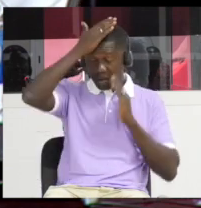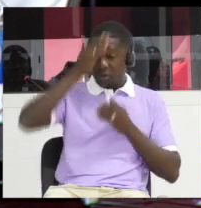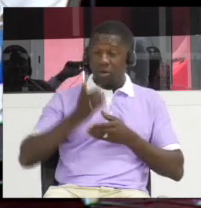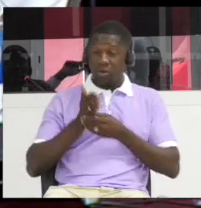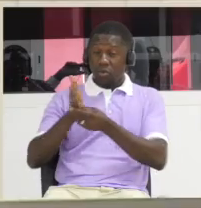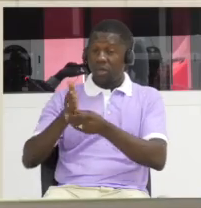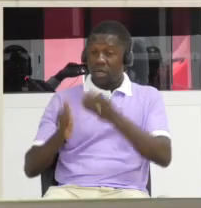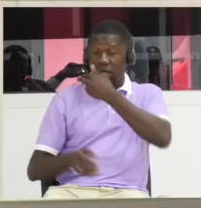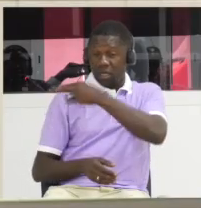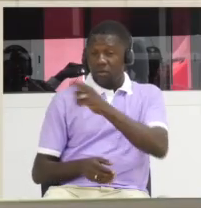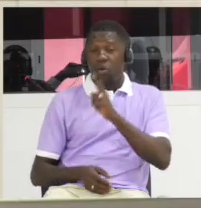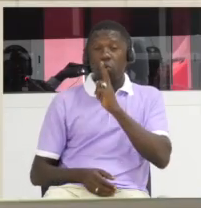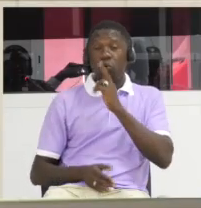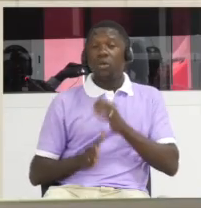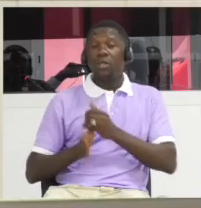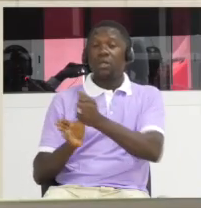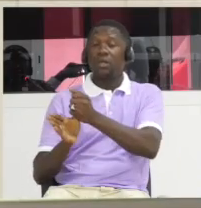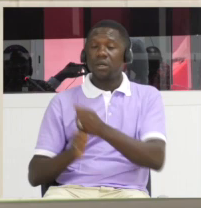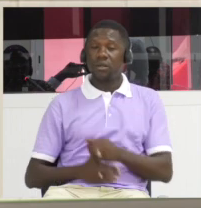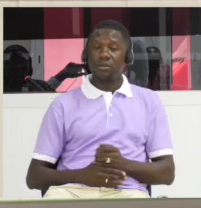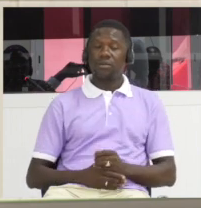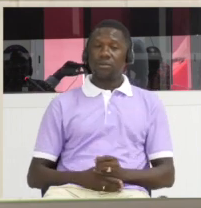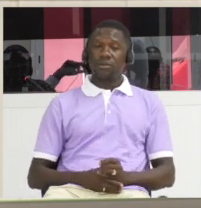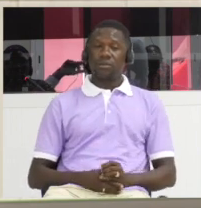was a Nigerian officer, Colonel